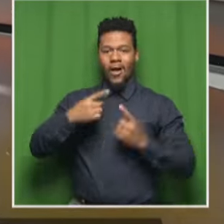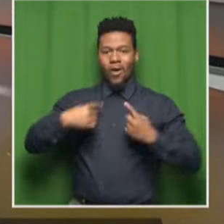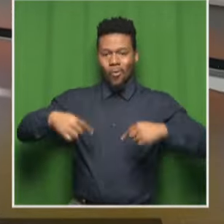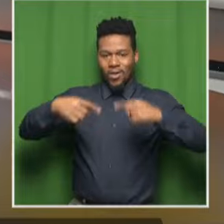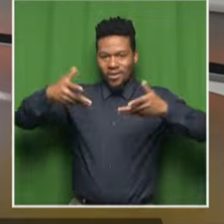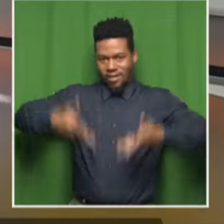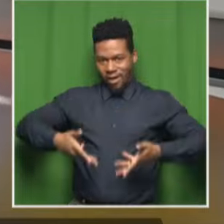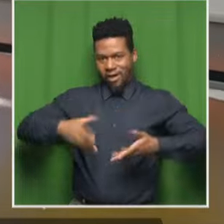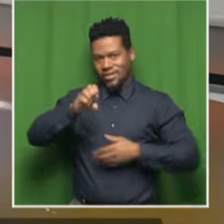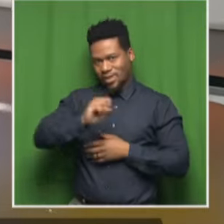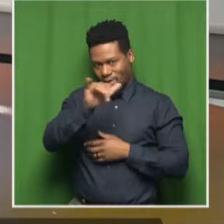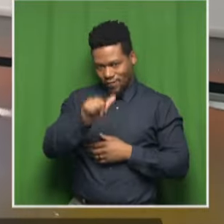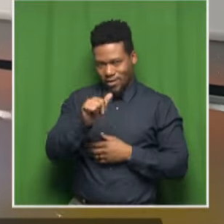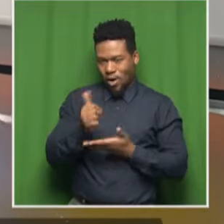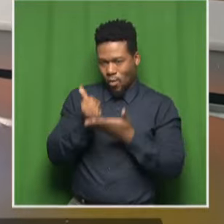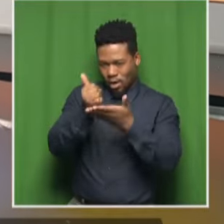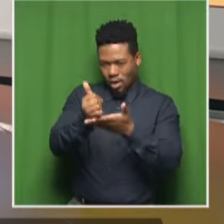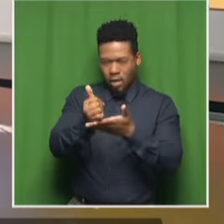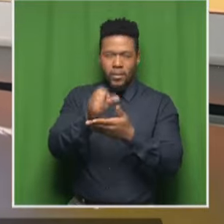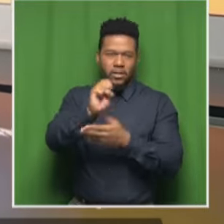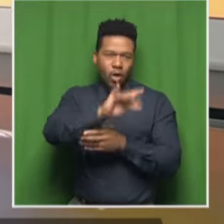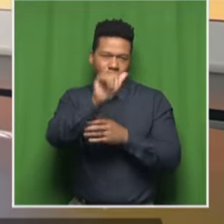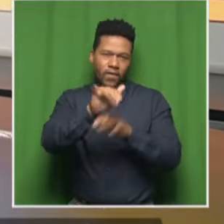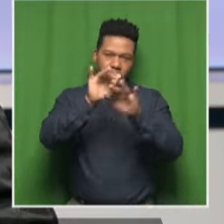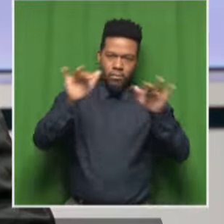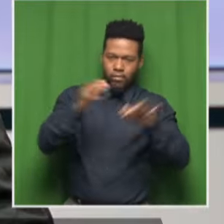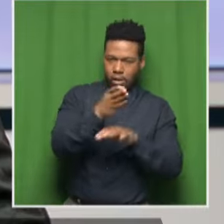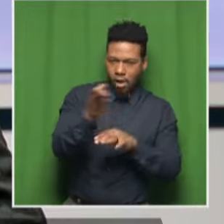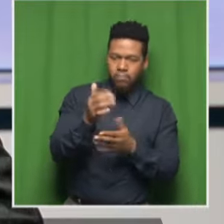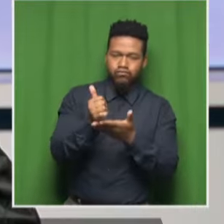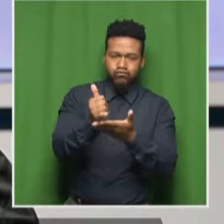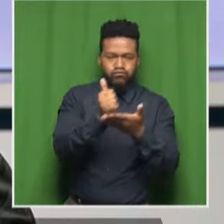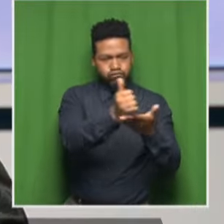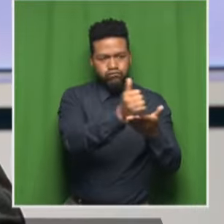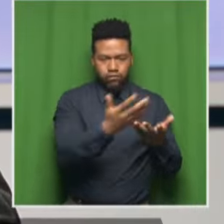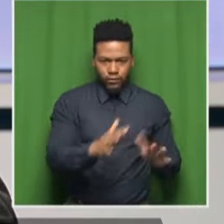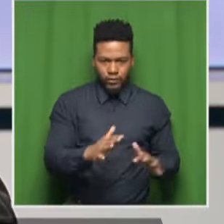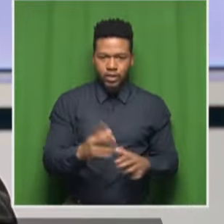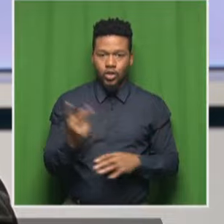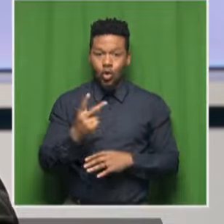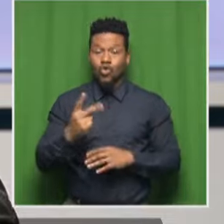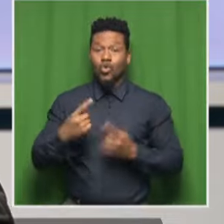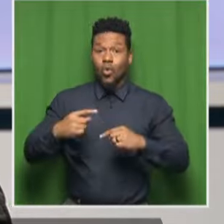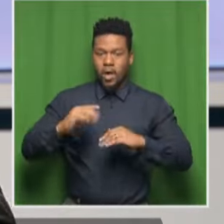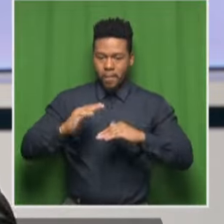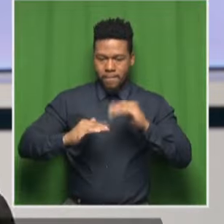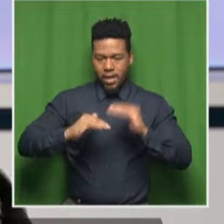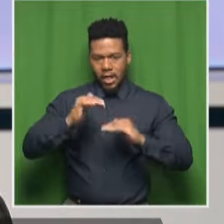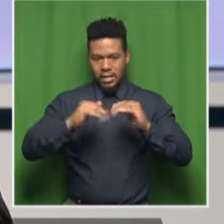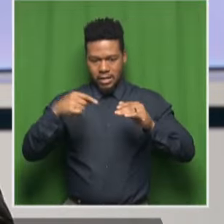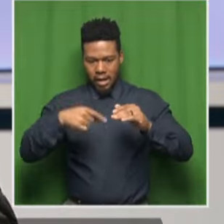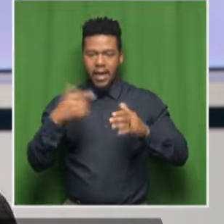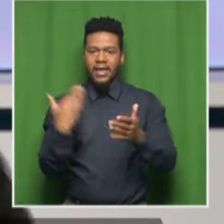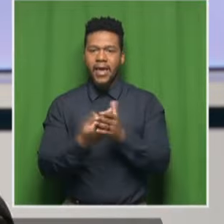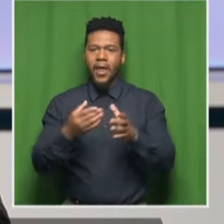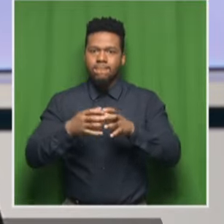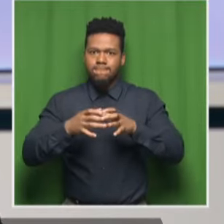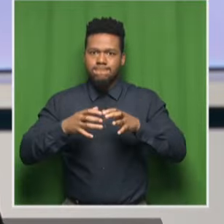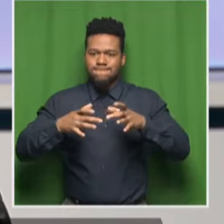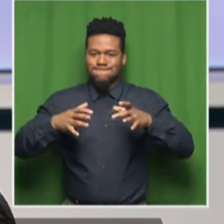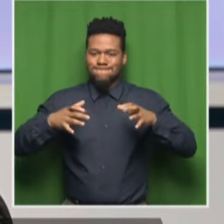So we catered for our South African service providers and stuff like that. But we've also built in scalability. So it will be able to expand